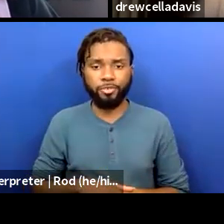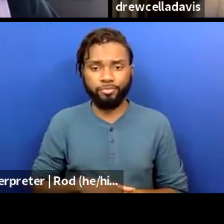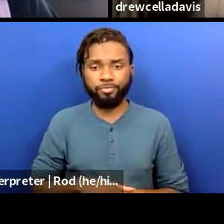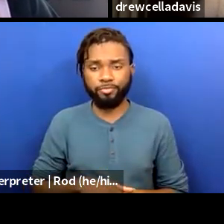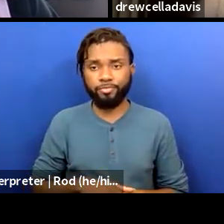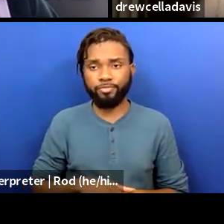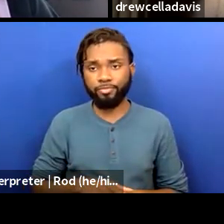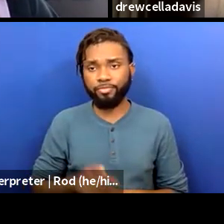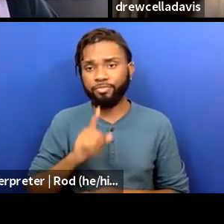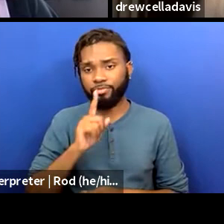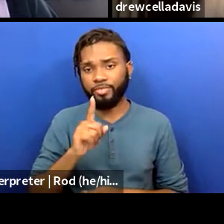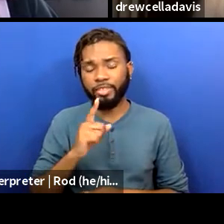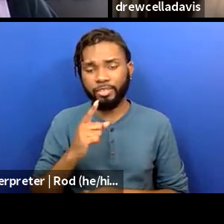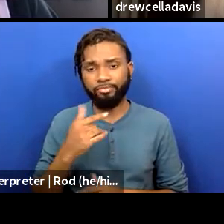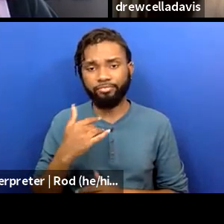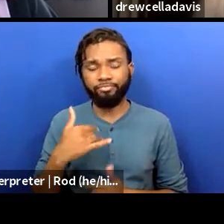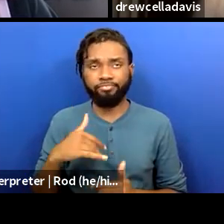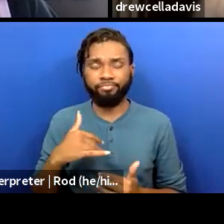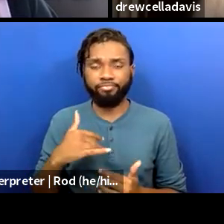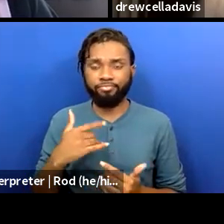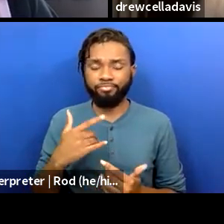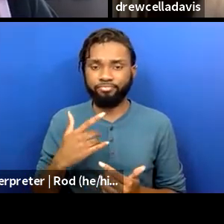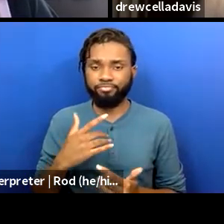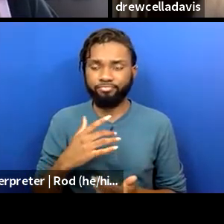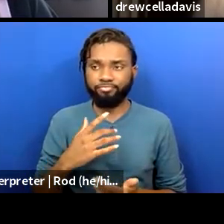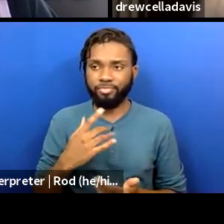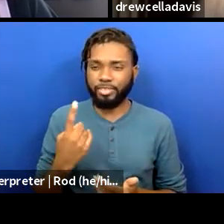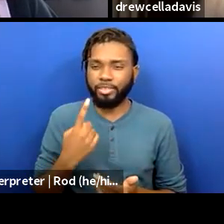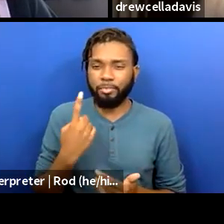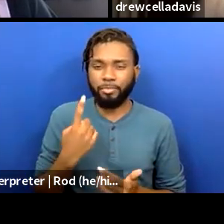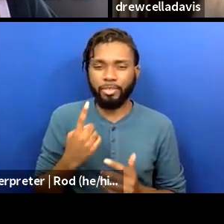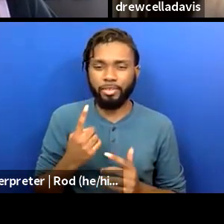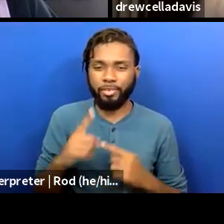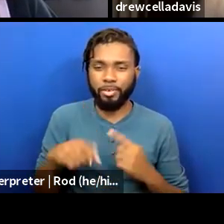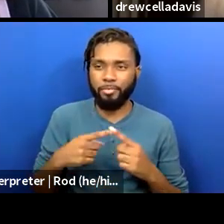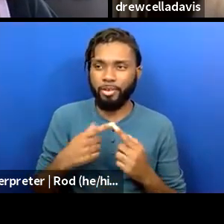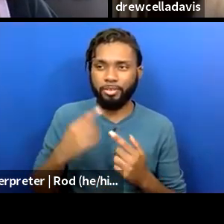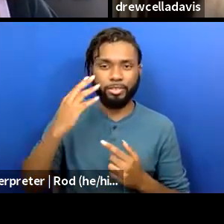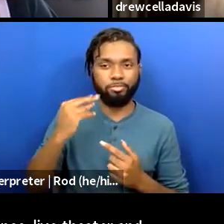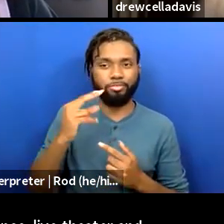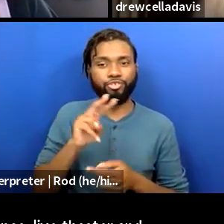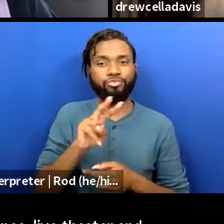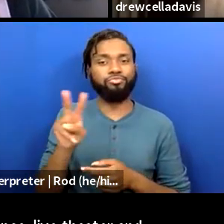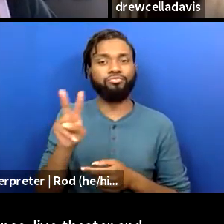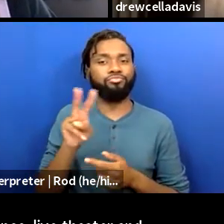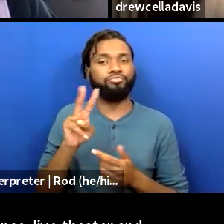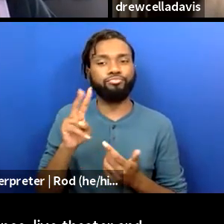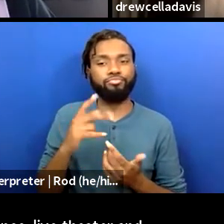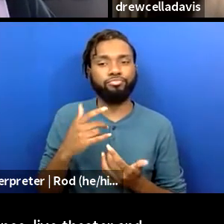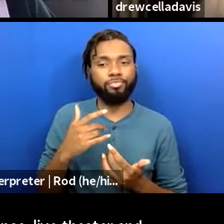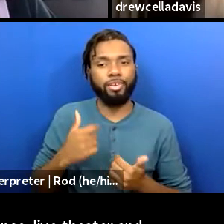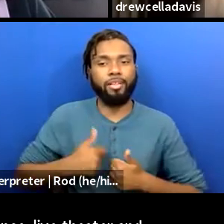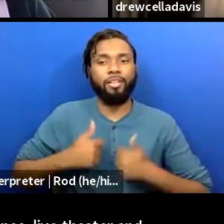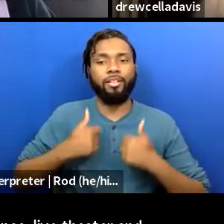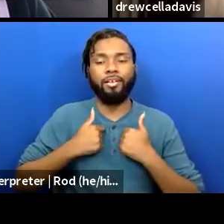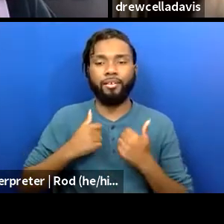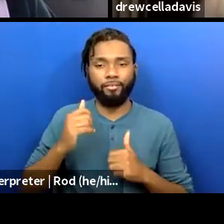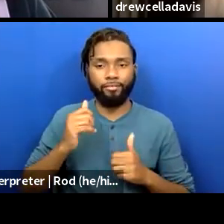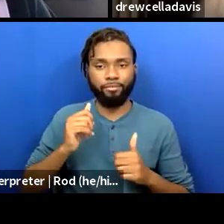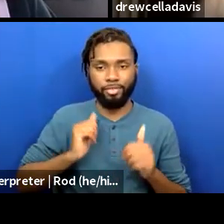to experience live theater, and the quality that they produced there at the Guthrie was wonderful.